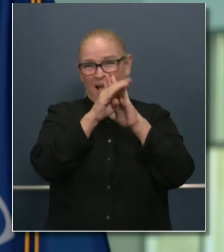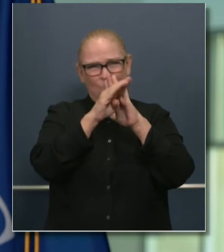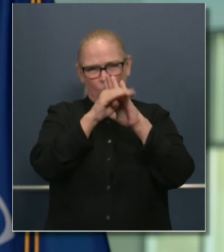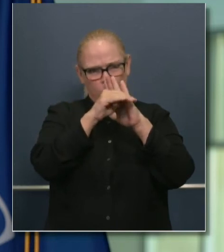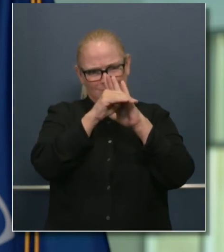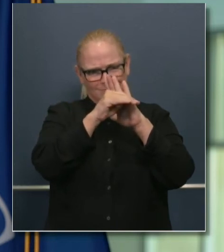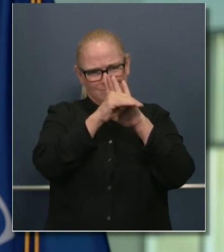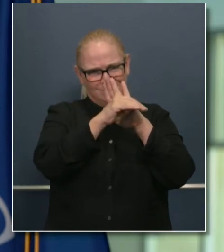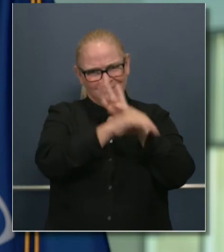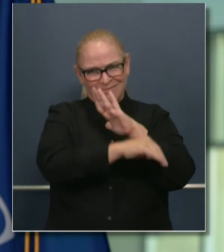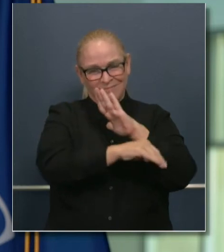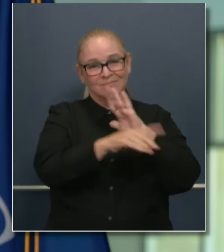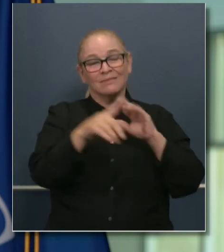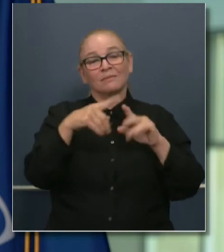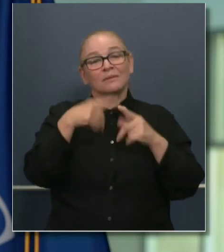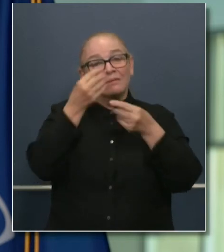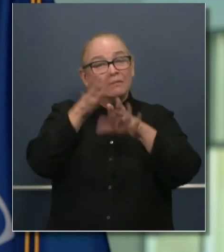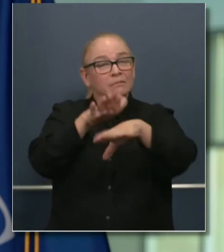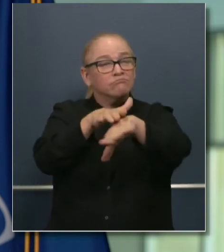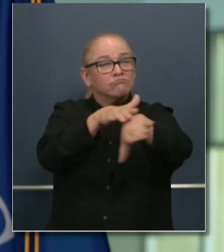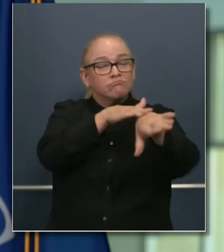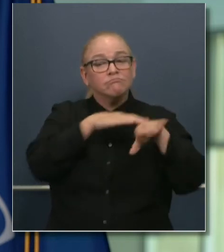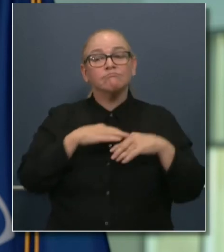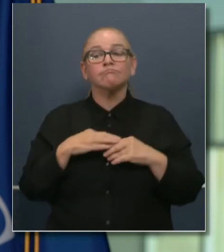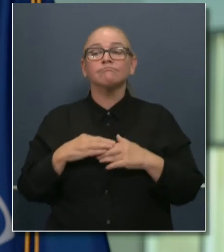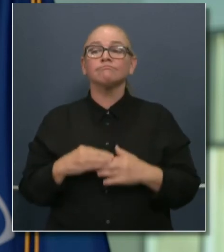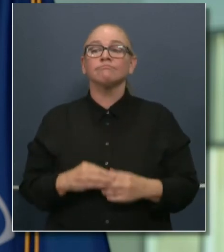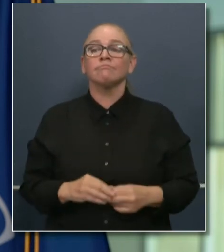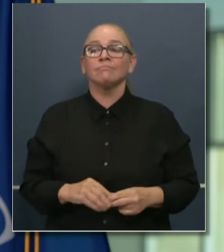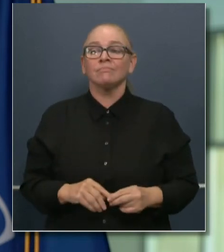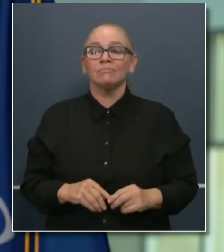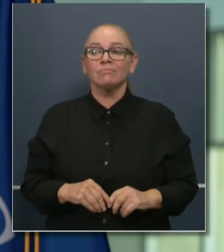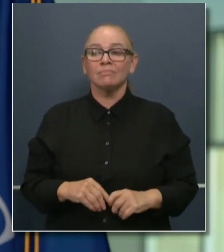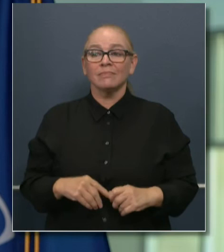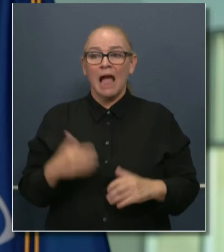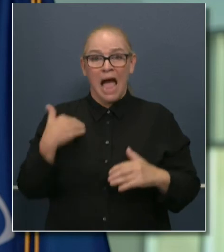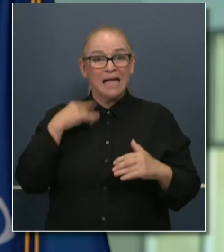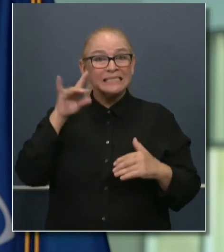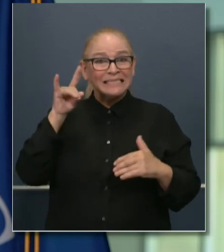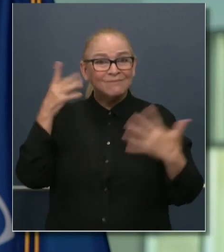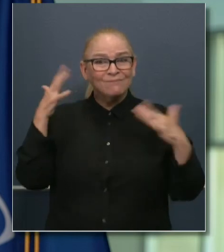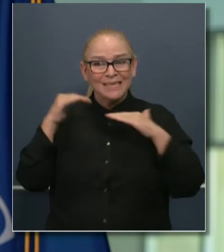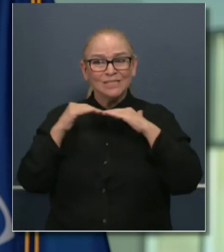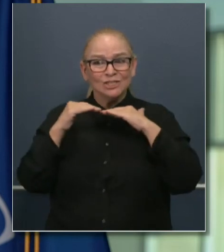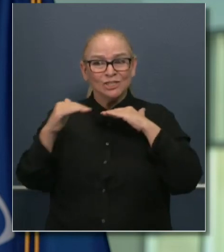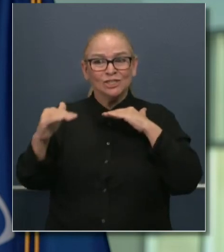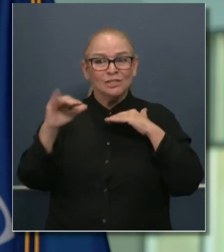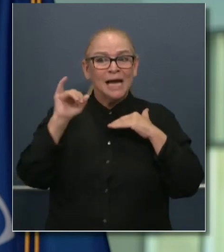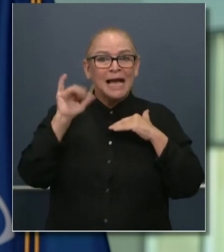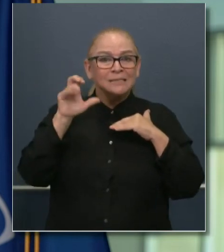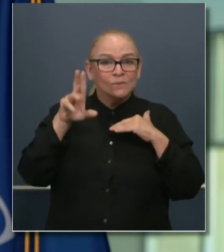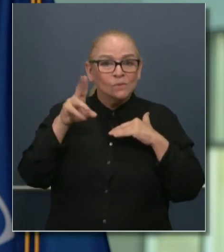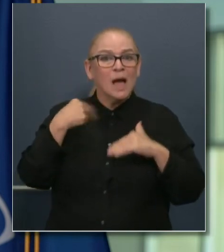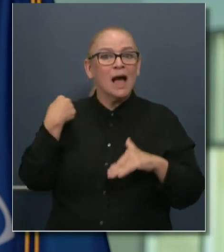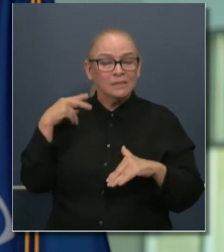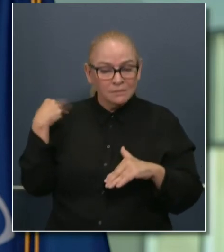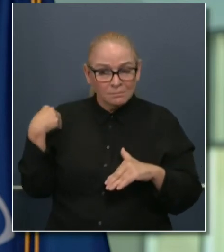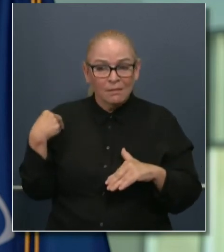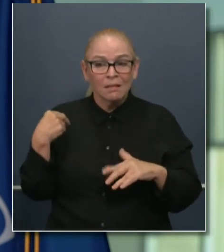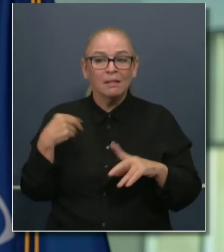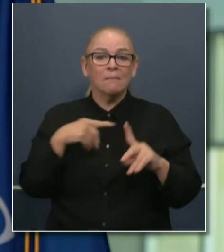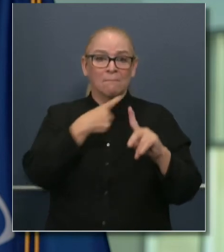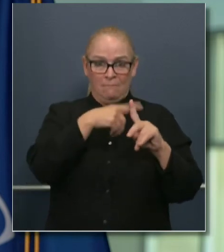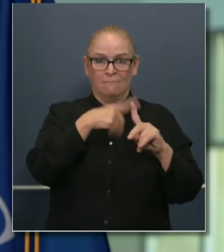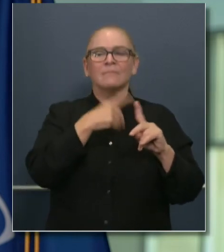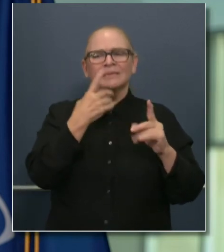caution, we had consistent stabilization in our ICUs and hospitalizations and positivity rates in this state early